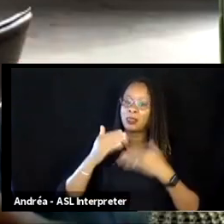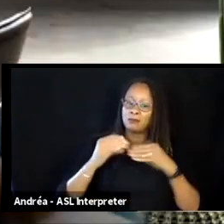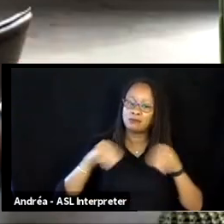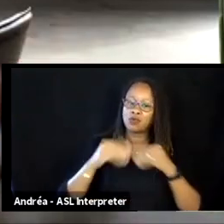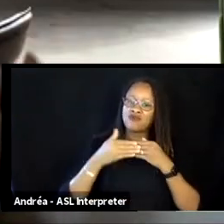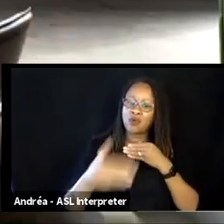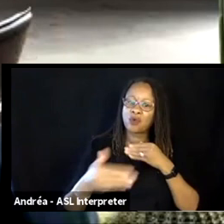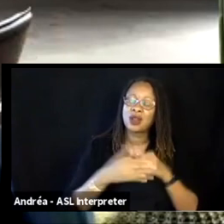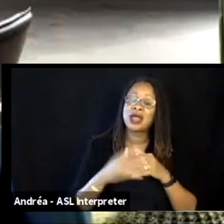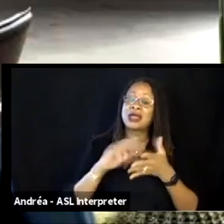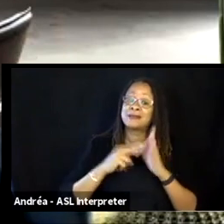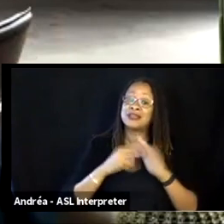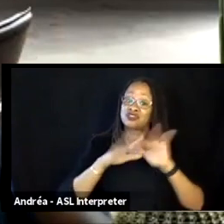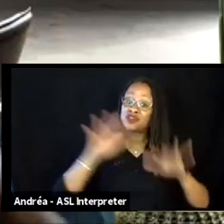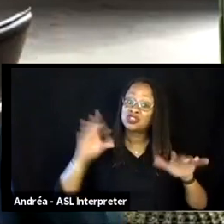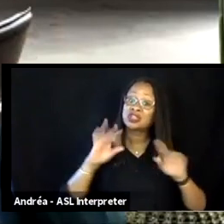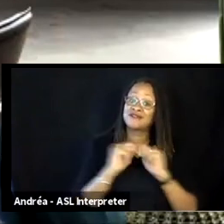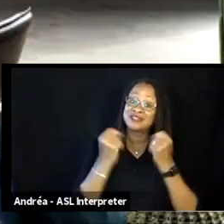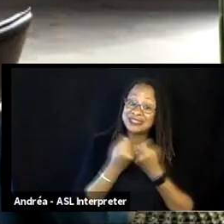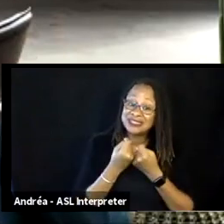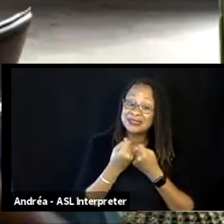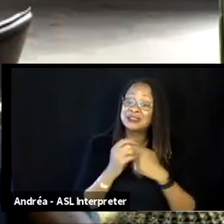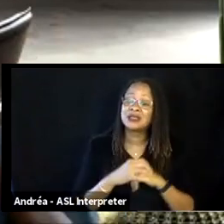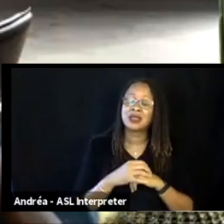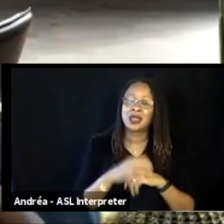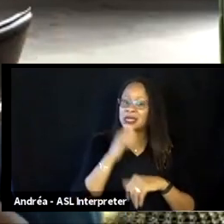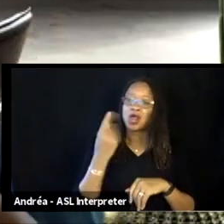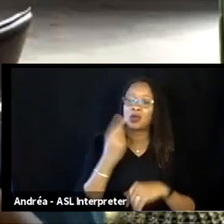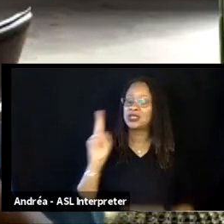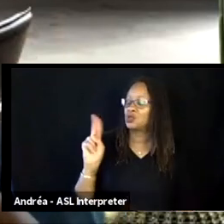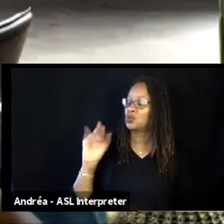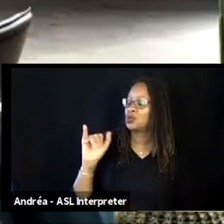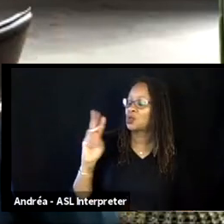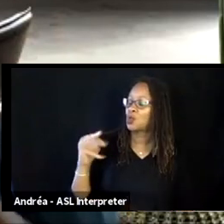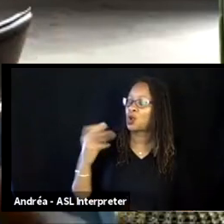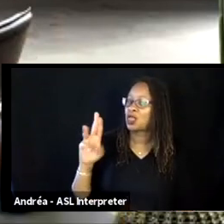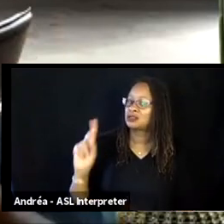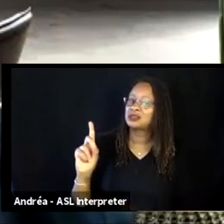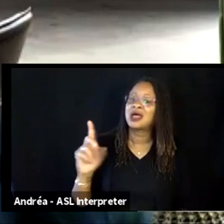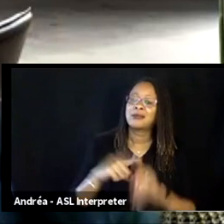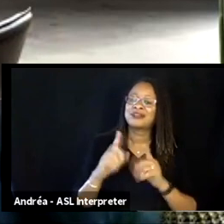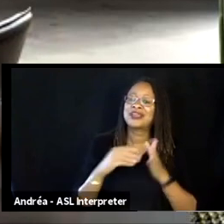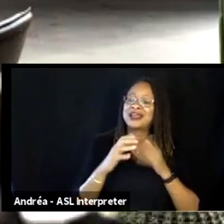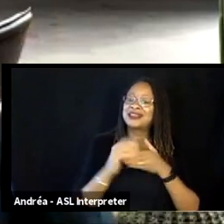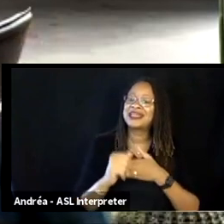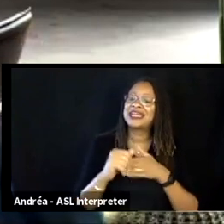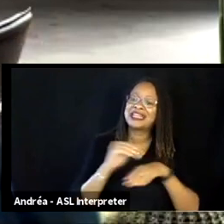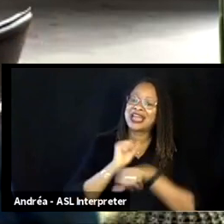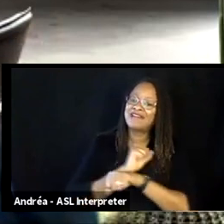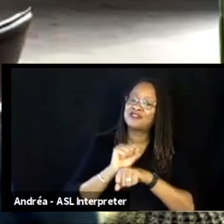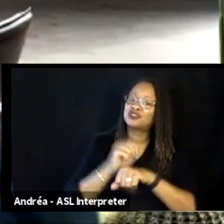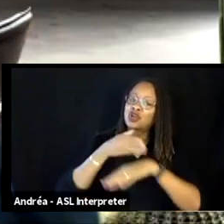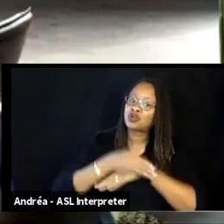means diversification of teams. So now, not just UniWorld, but UniWorld is leading the efforts across all of our